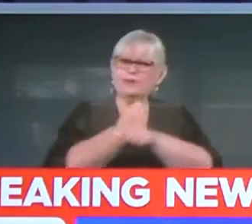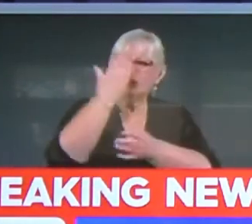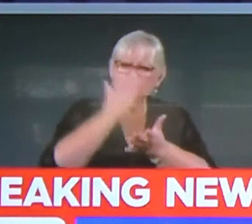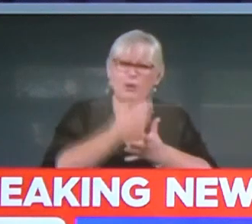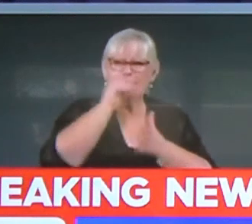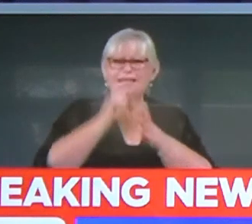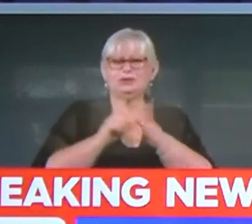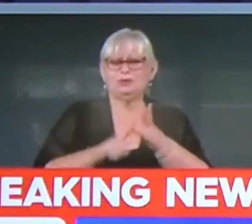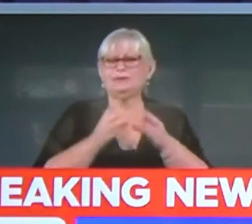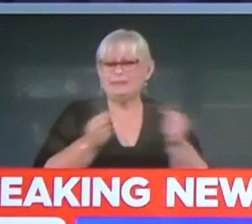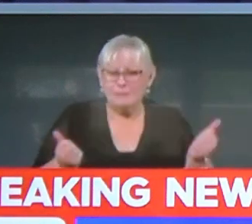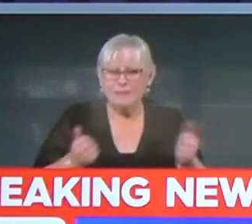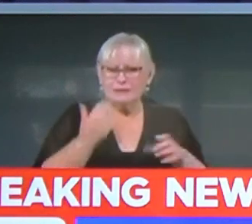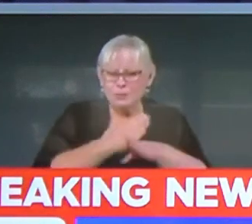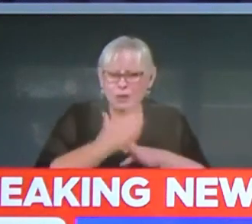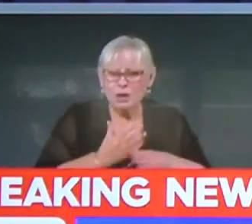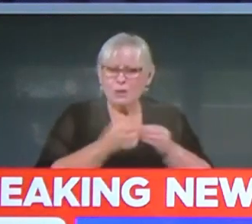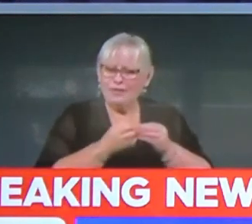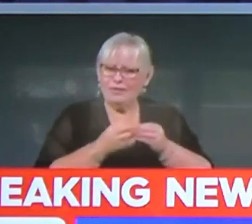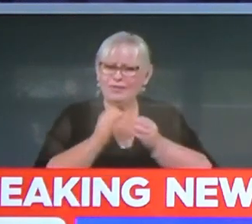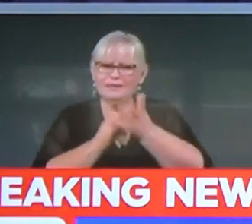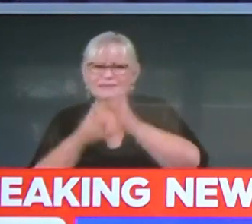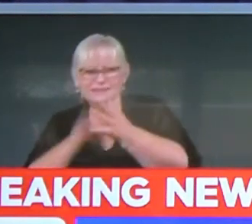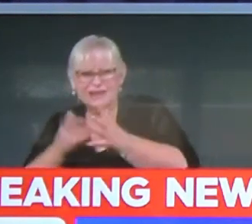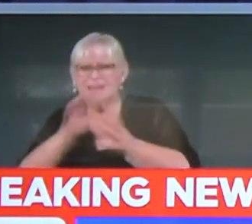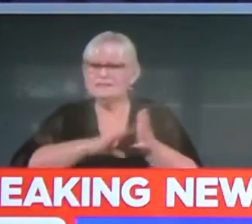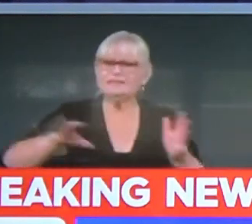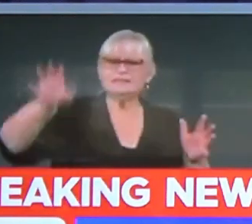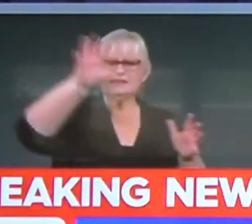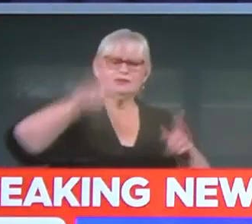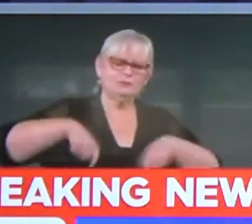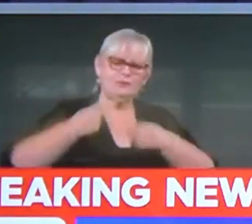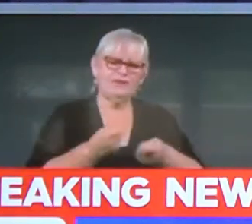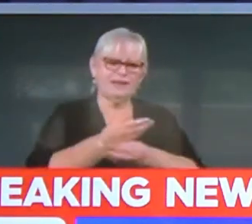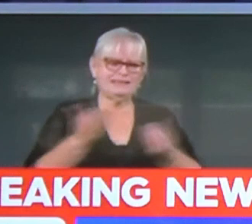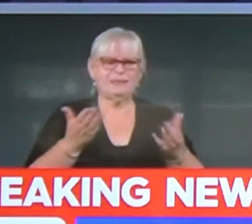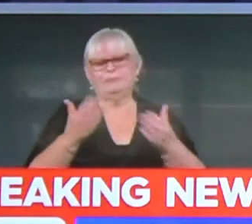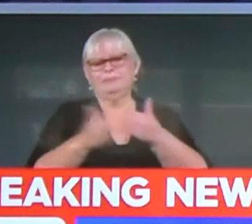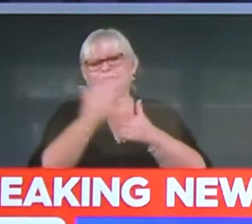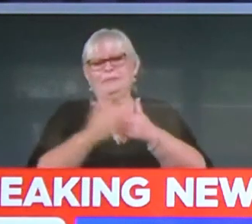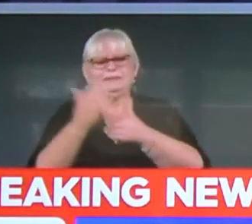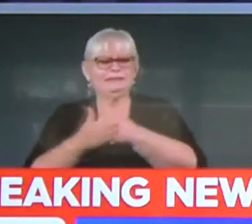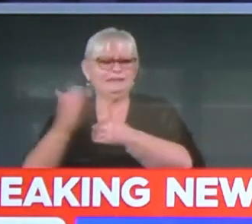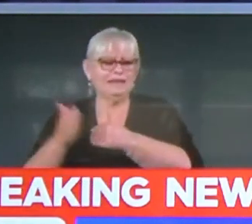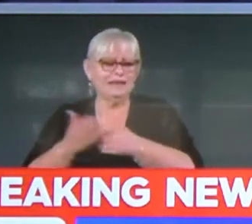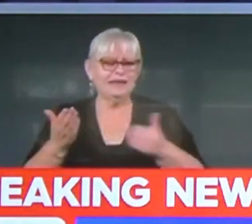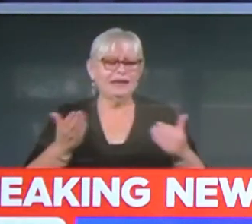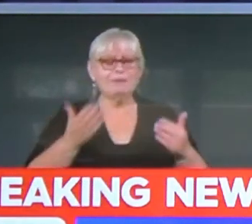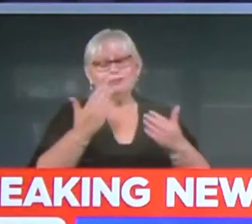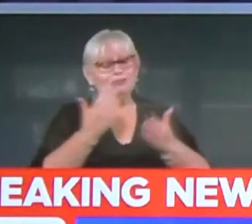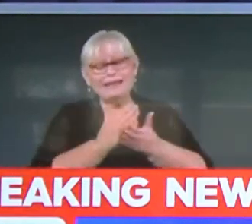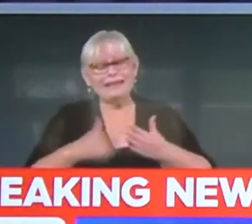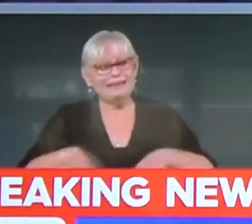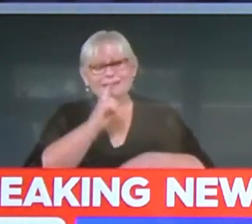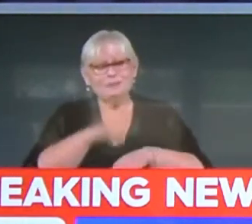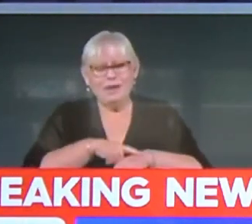can do something working with the states to provide some remedy to that. But equally, the same time is